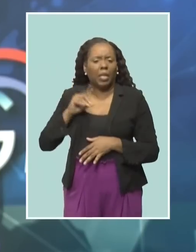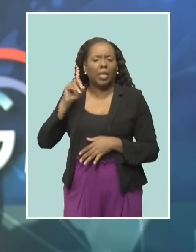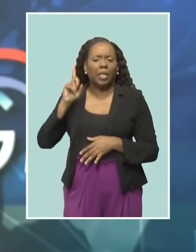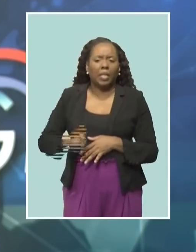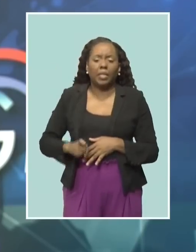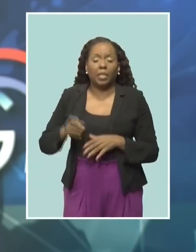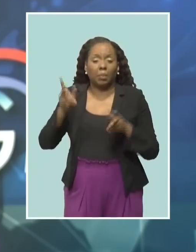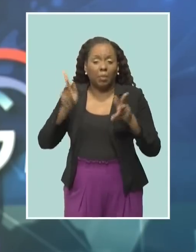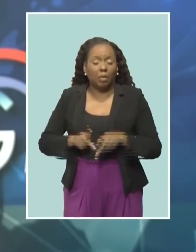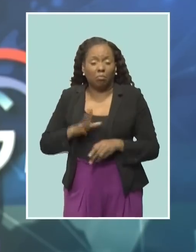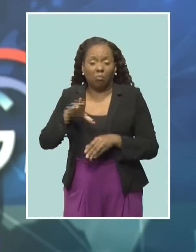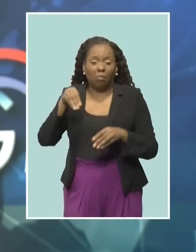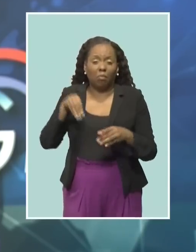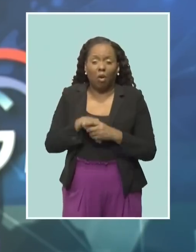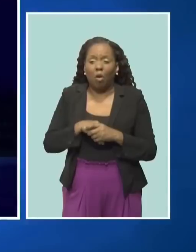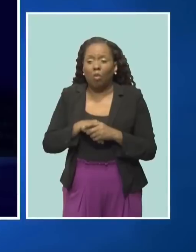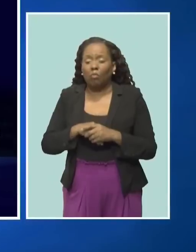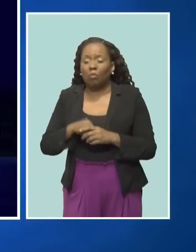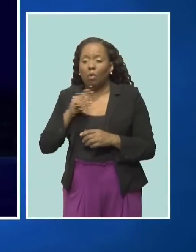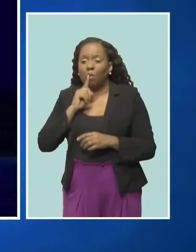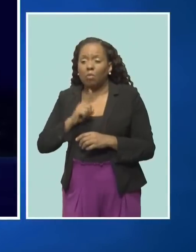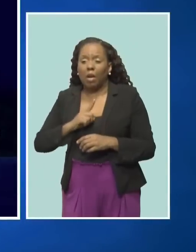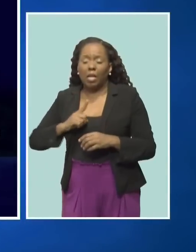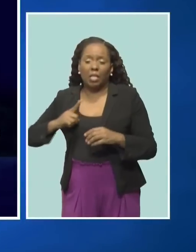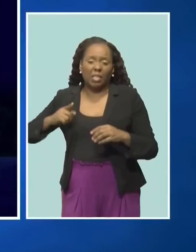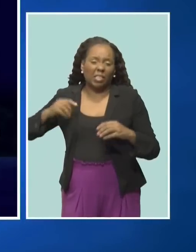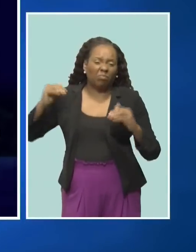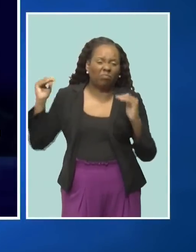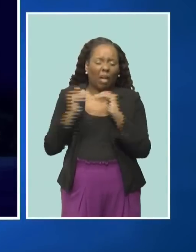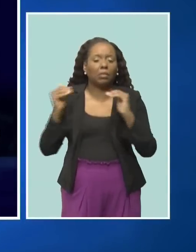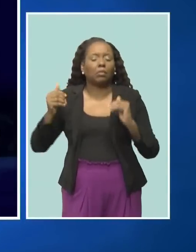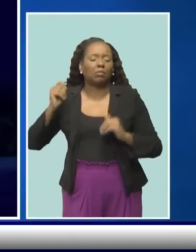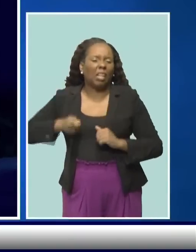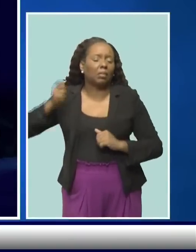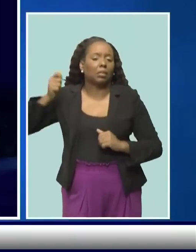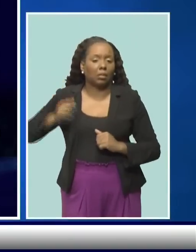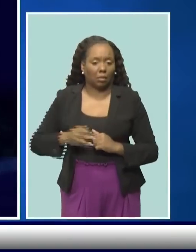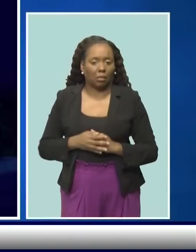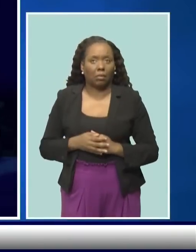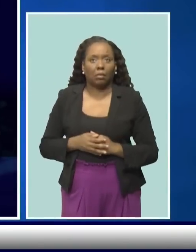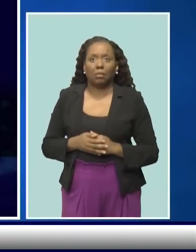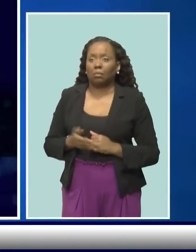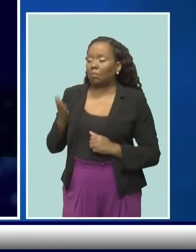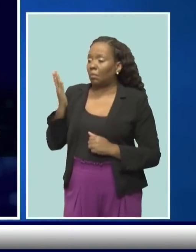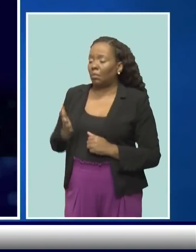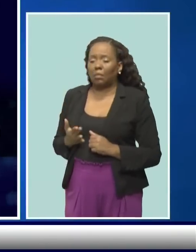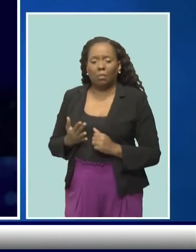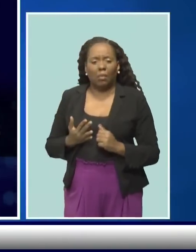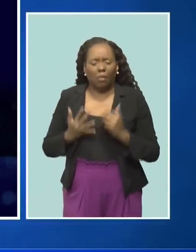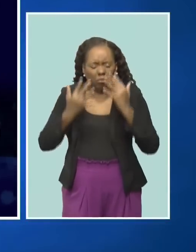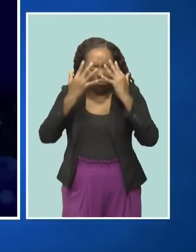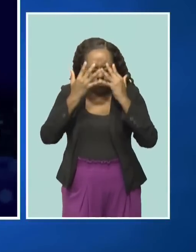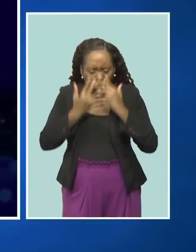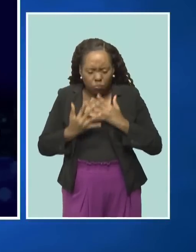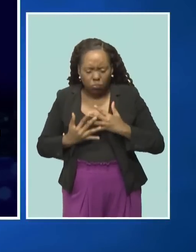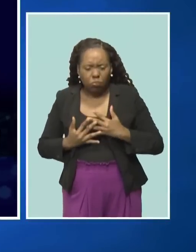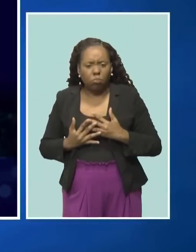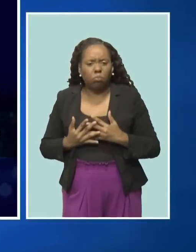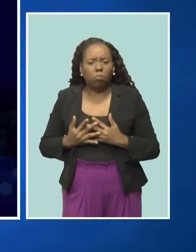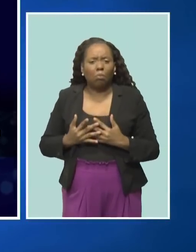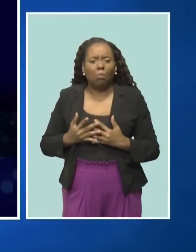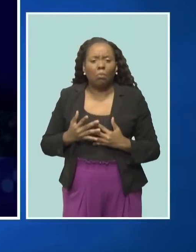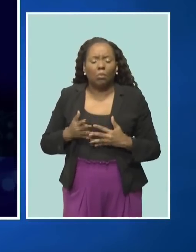brought to justice. It is with profound sadness that we learn of the rape